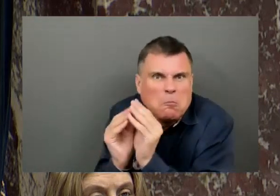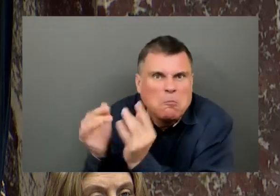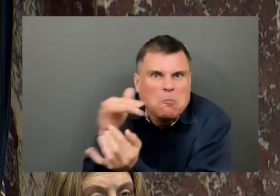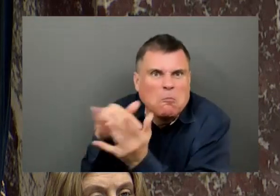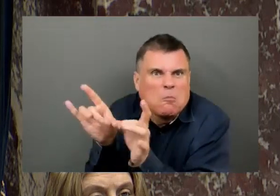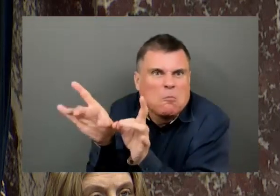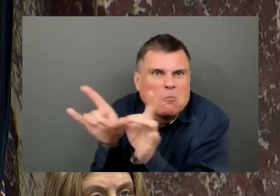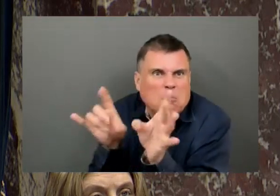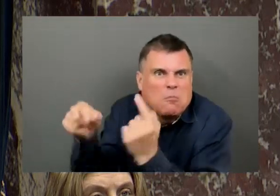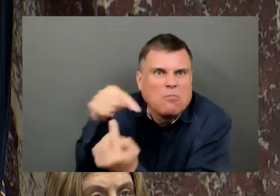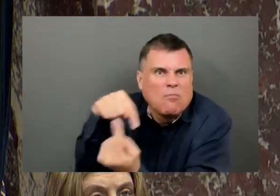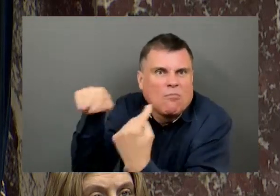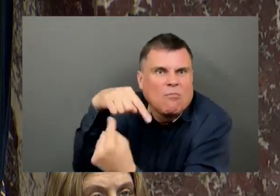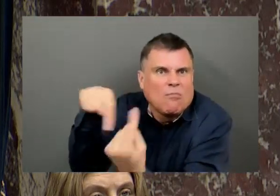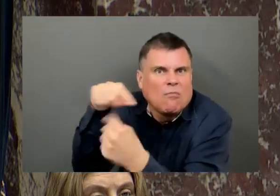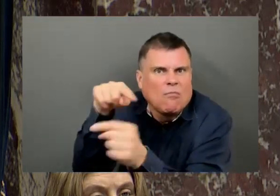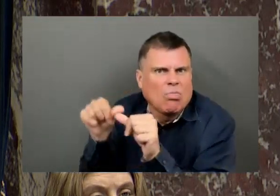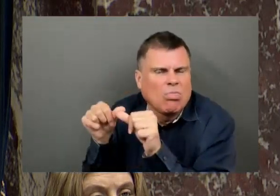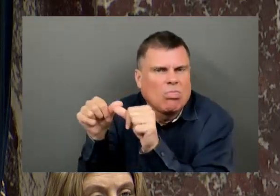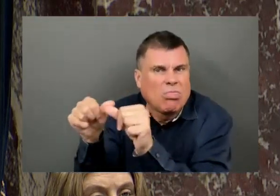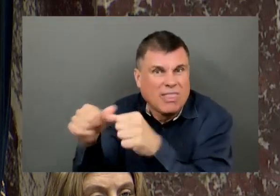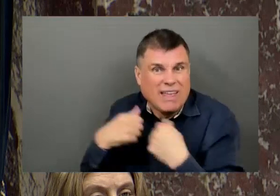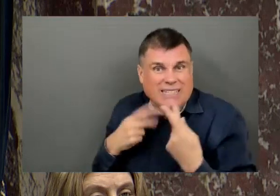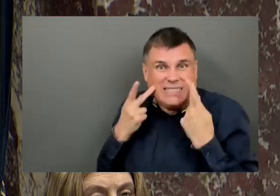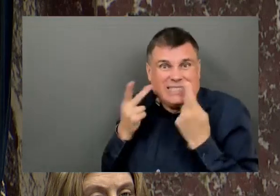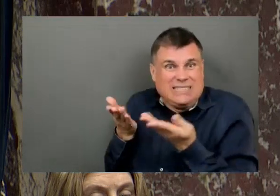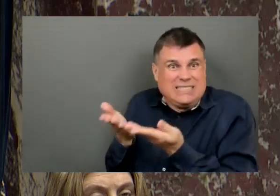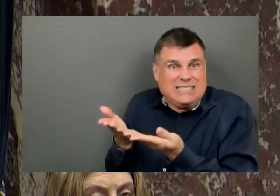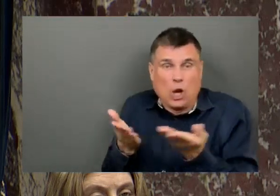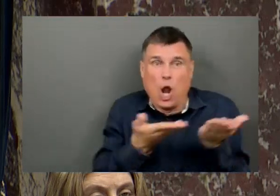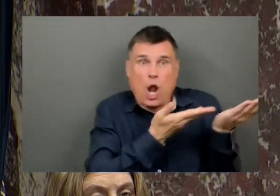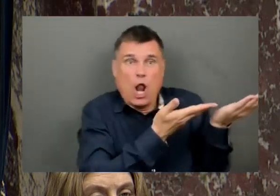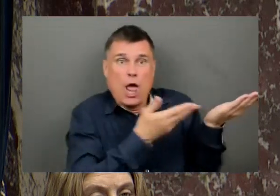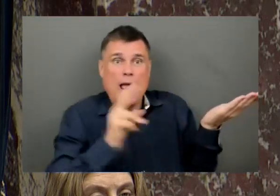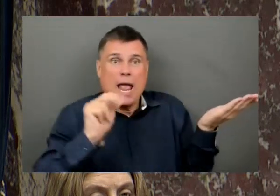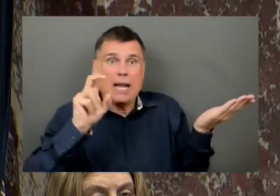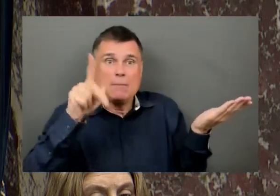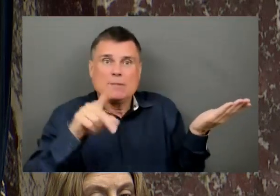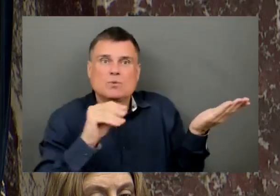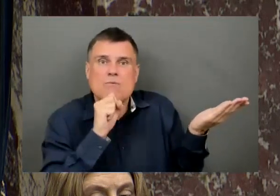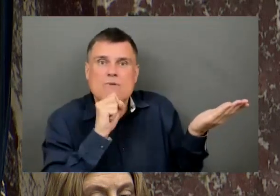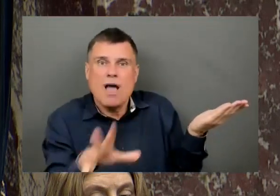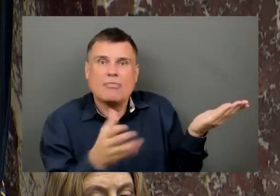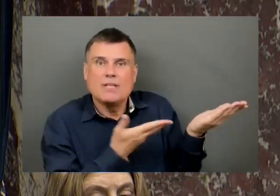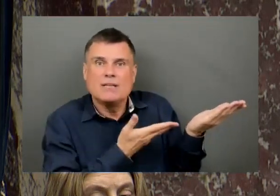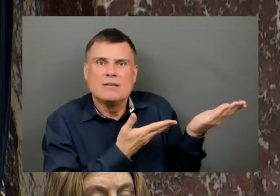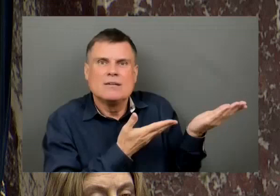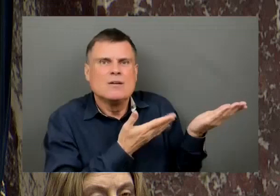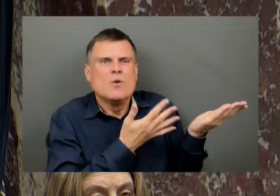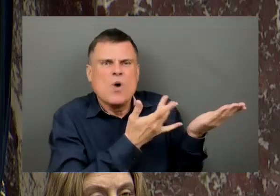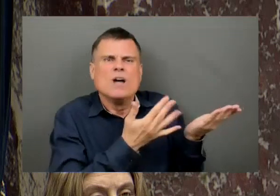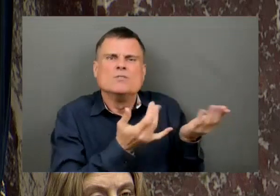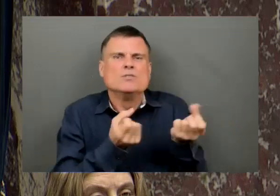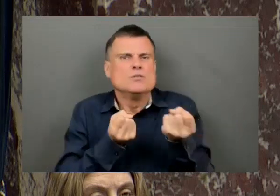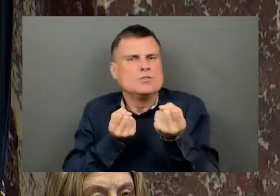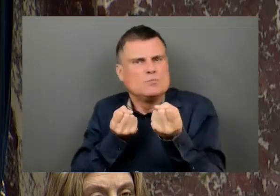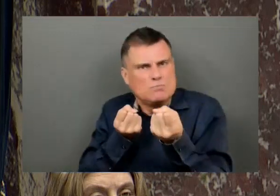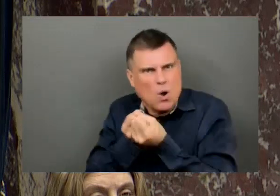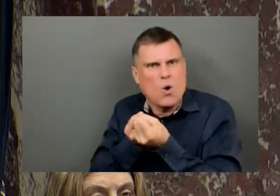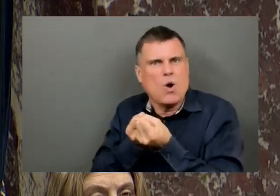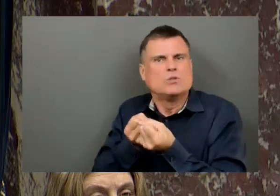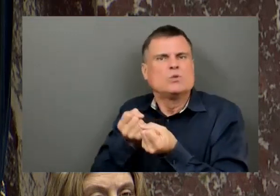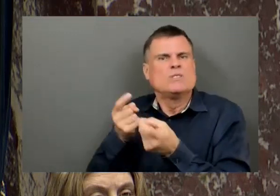government. And it's a pattern, quite frankly, I think that the public certainly will be paying attention to come the election of this